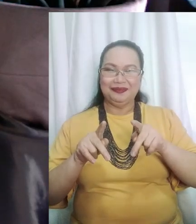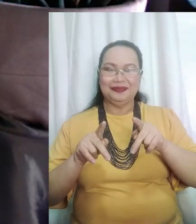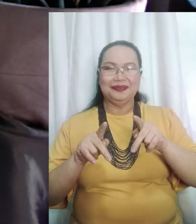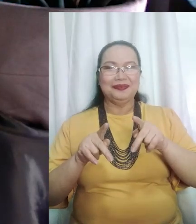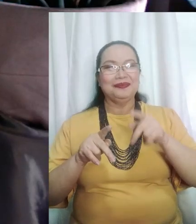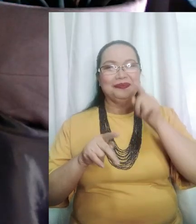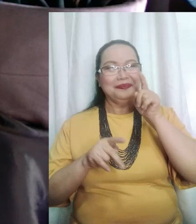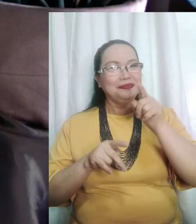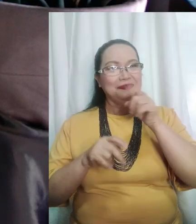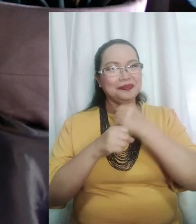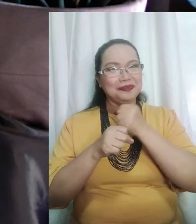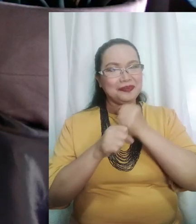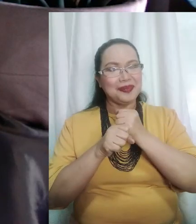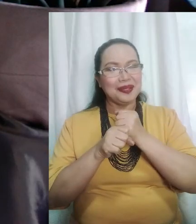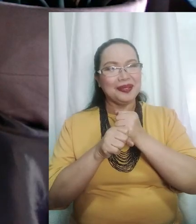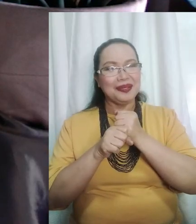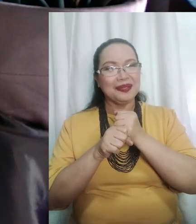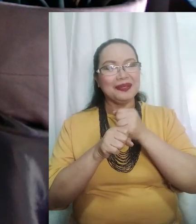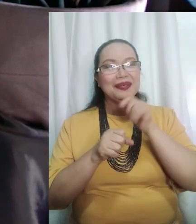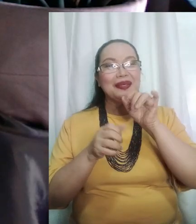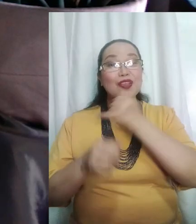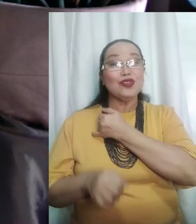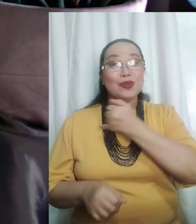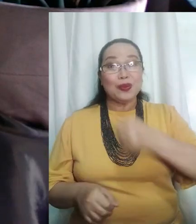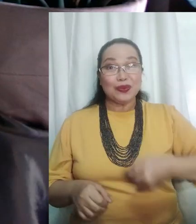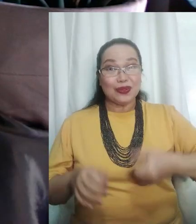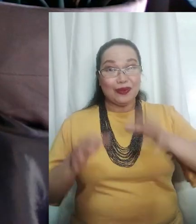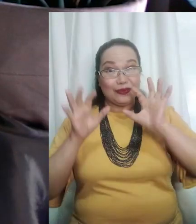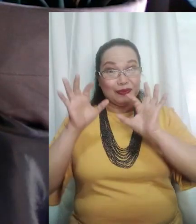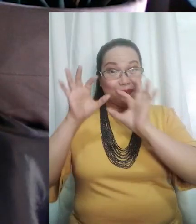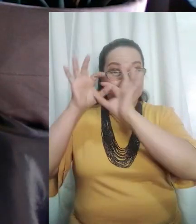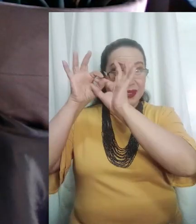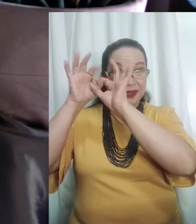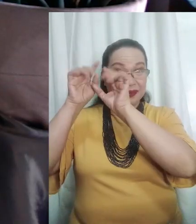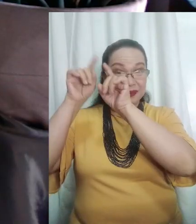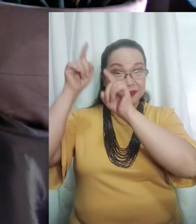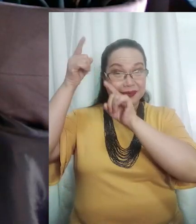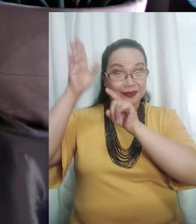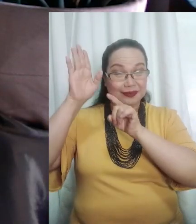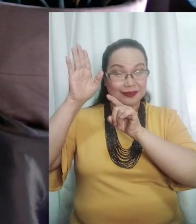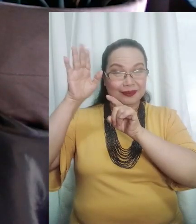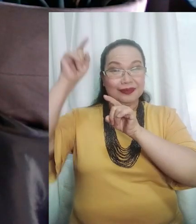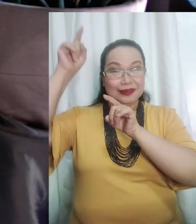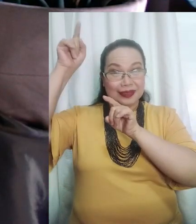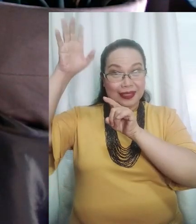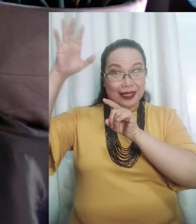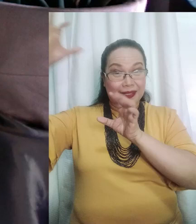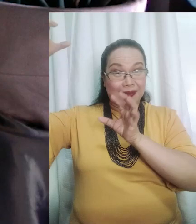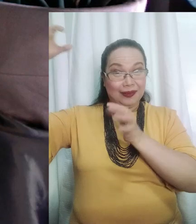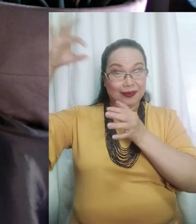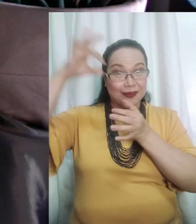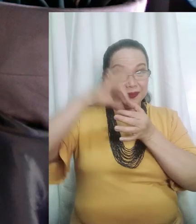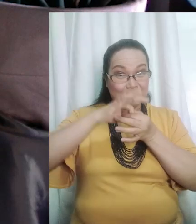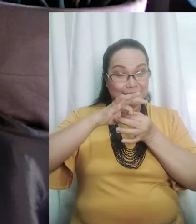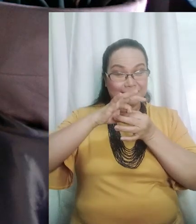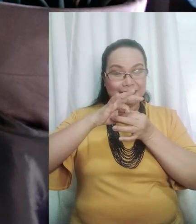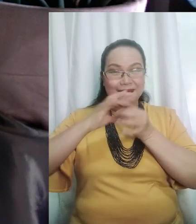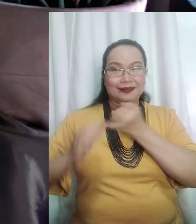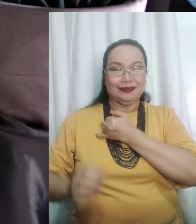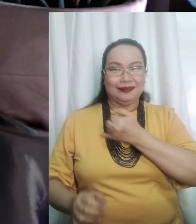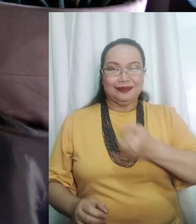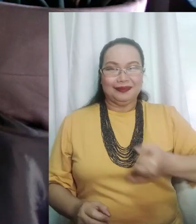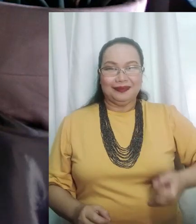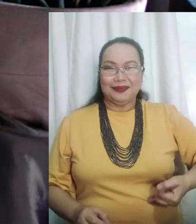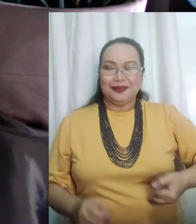and made him connect to God as well as God connect to him in a way that changed the